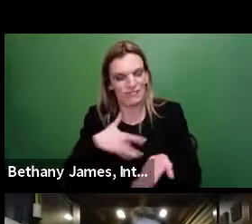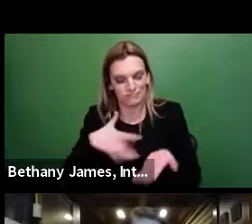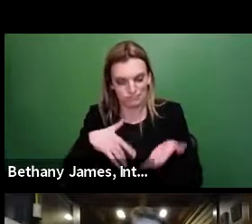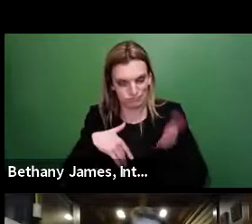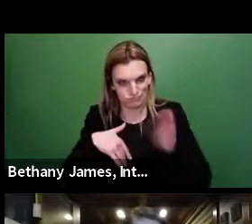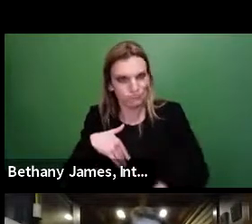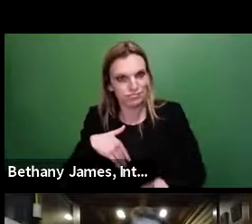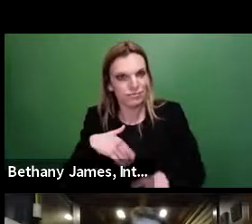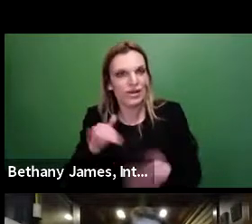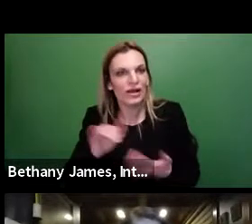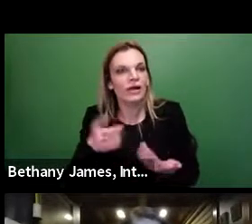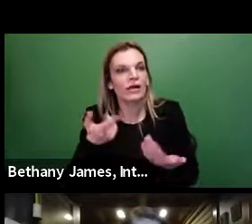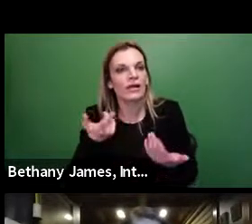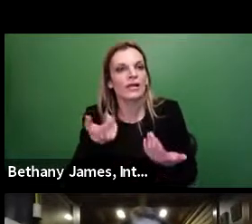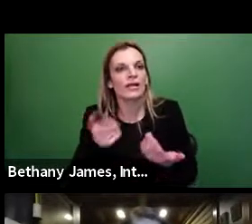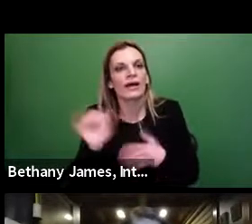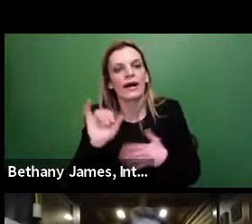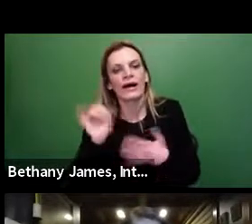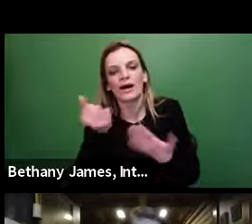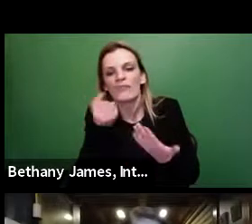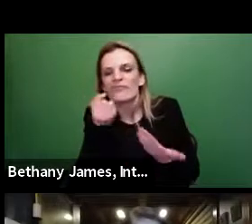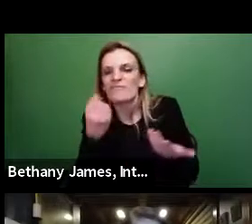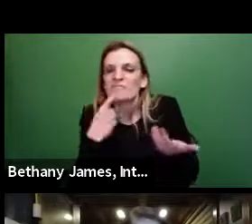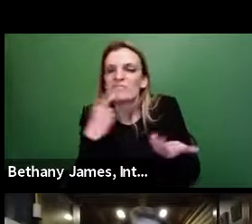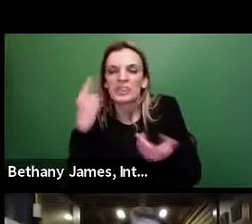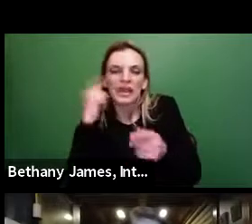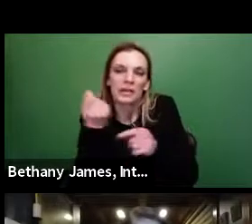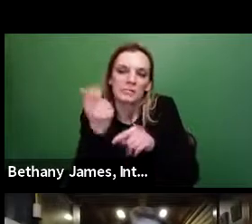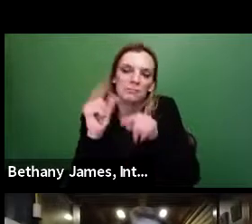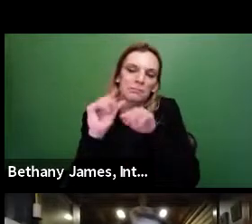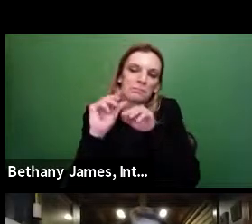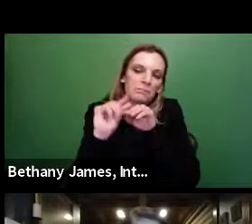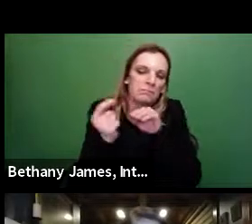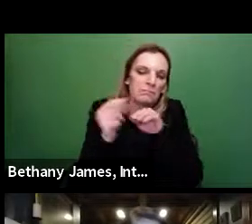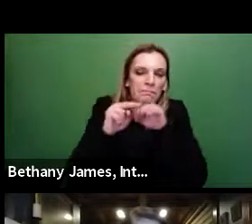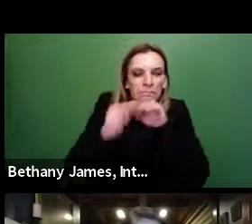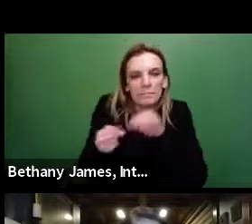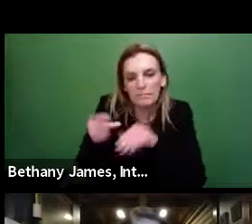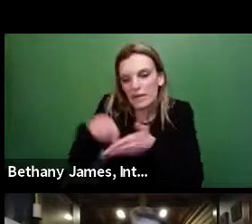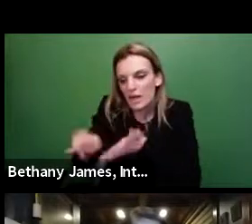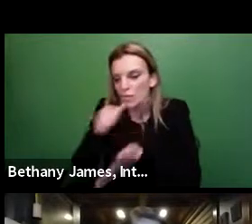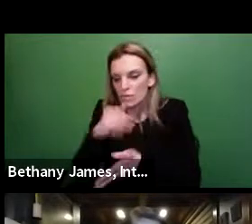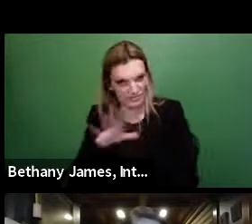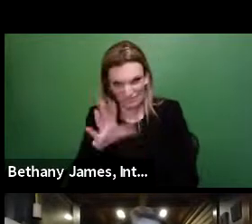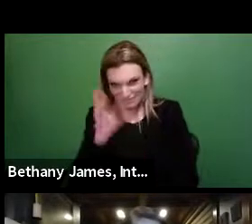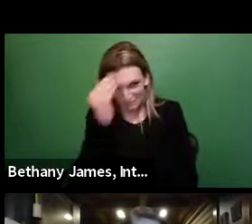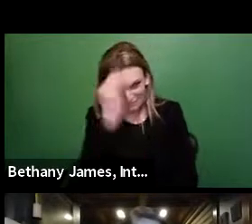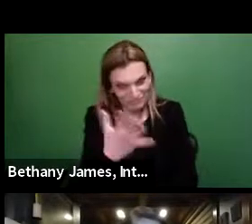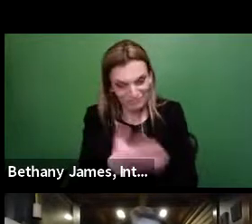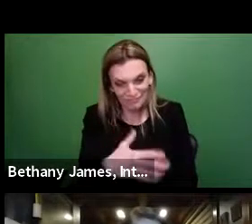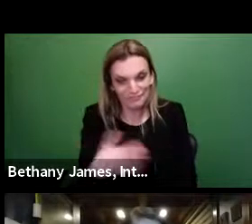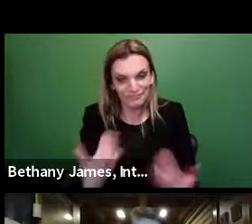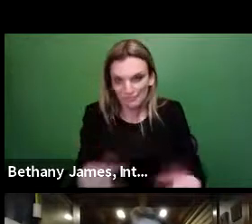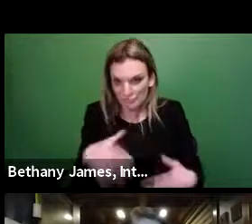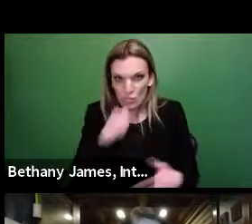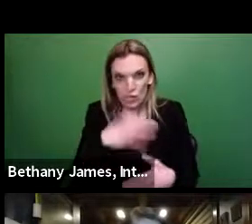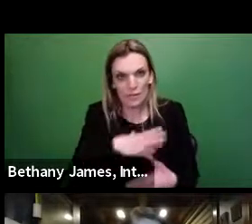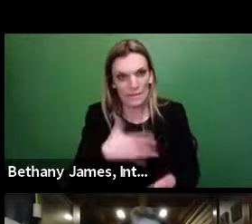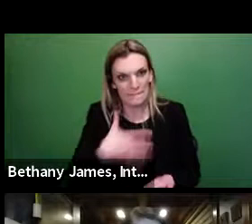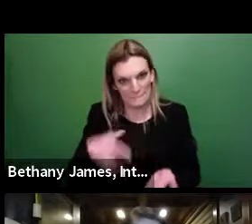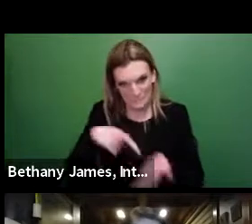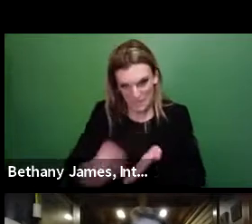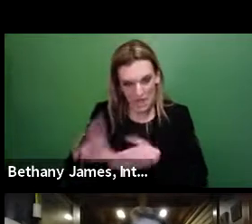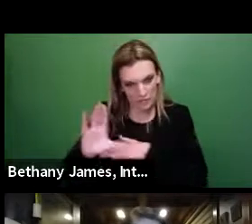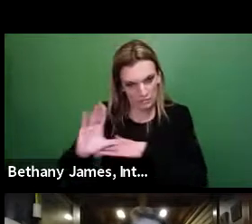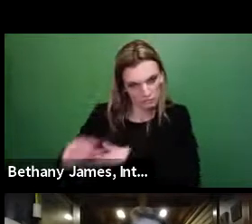amount, it's a few cents on the dollar. But it has been documented pretty much that over a 40-year career, that gender